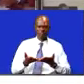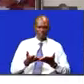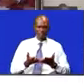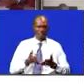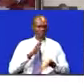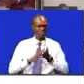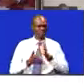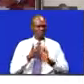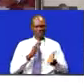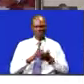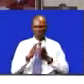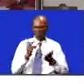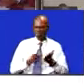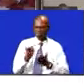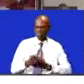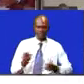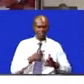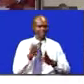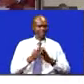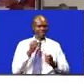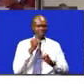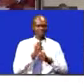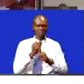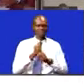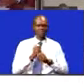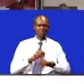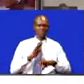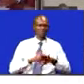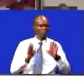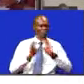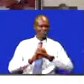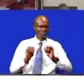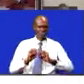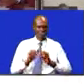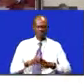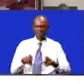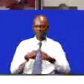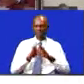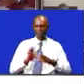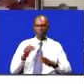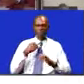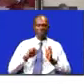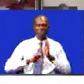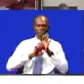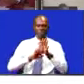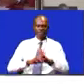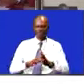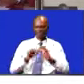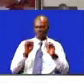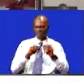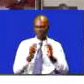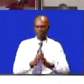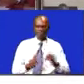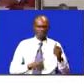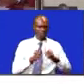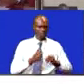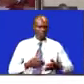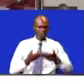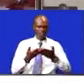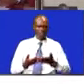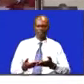gichide luya to ok gitigo yo mowinjre. Wan kod ranyisi mag jopur mwasega